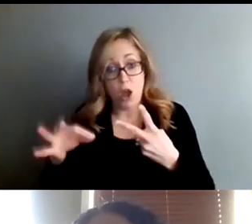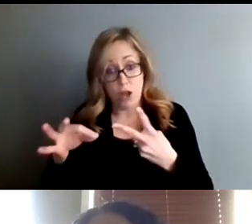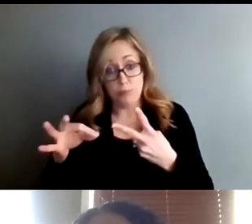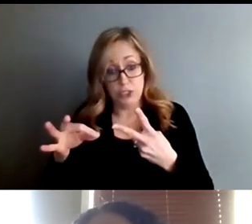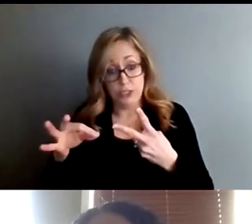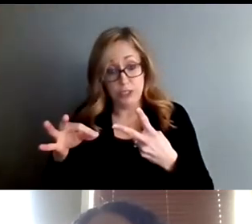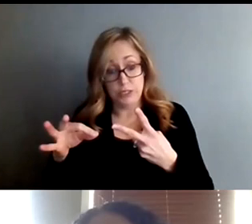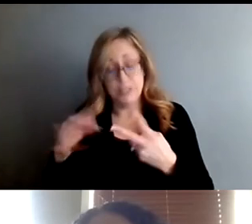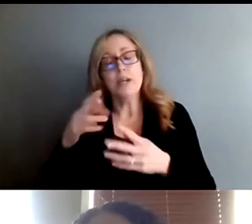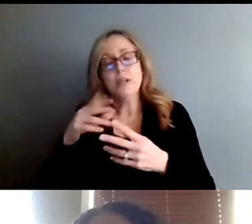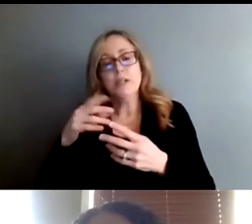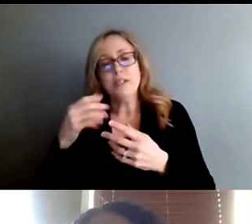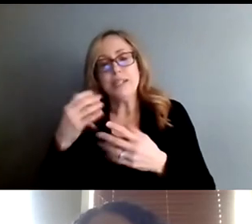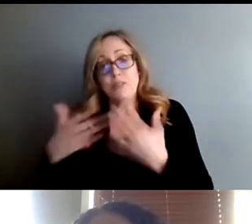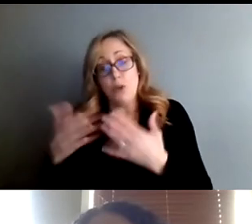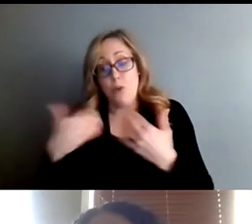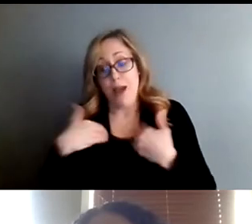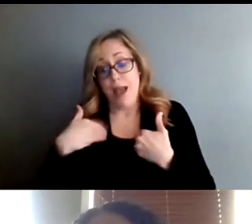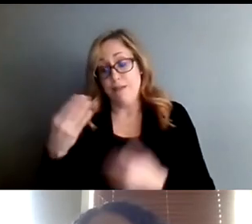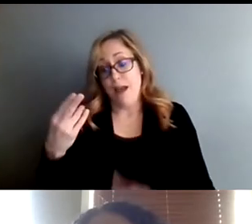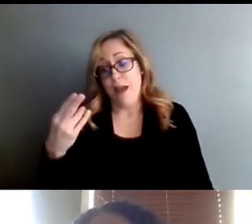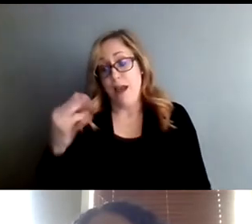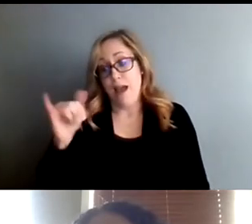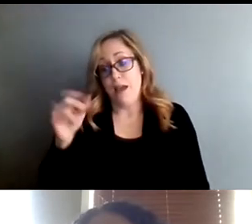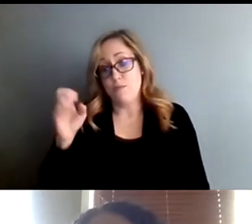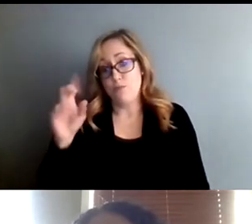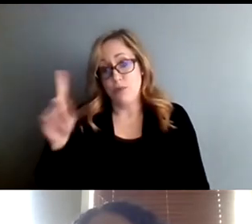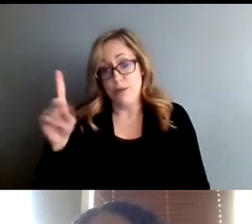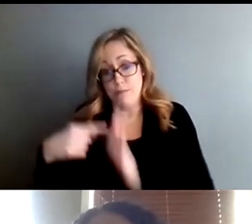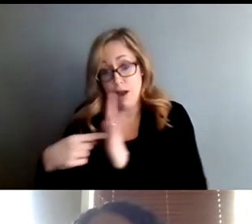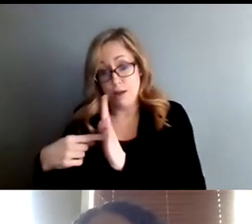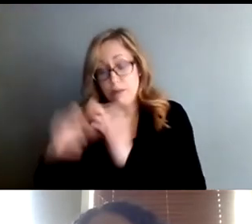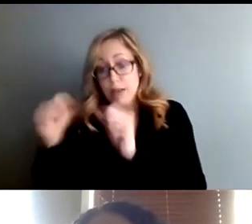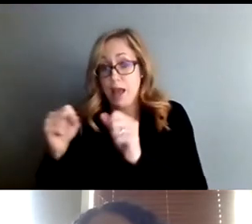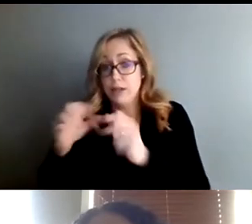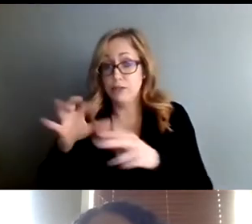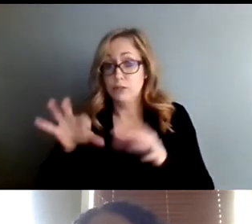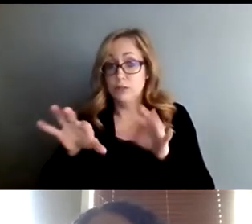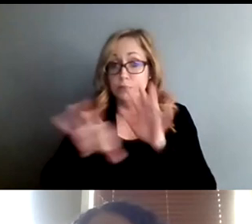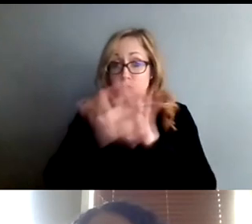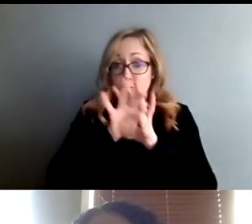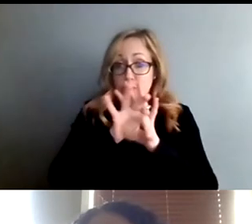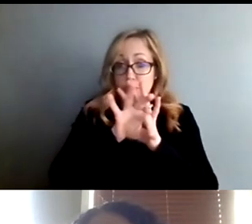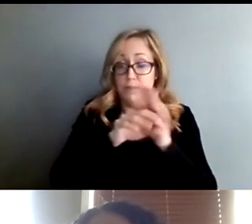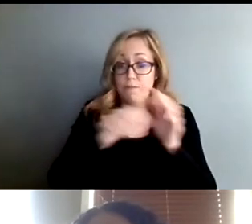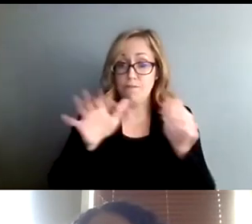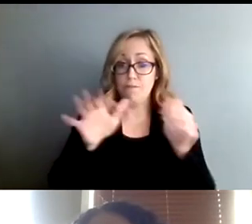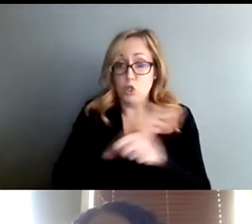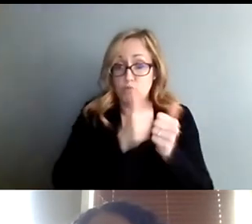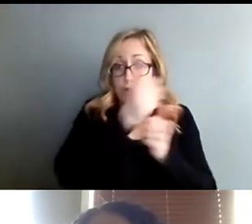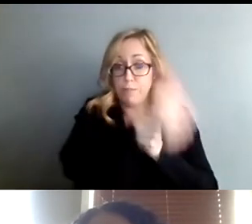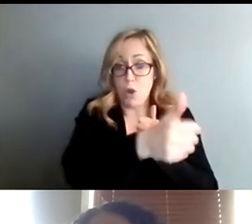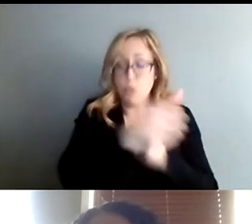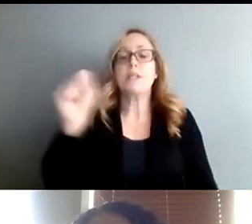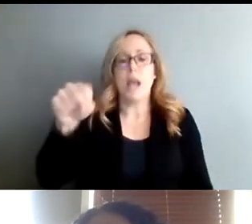hybrid model starting April 26th at Lowell High? Yes, that's our plan. Our plan is that at all grade levels, families will have the choice